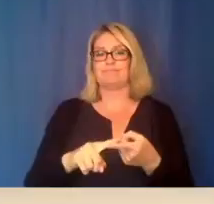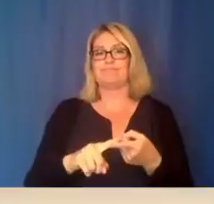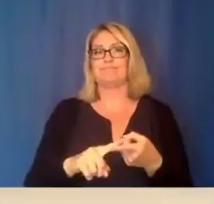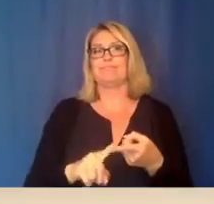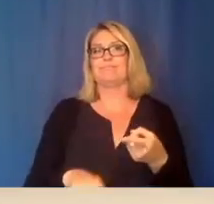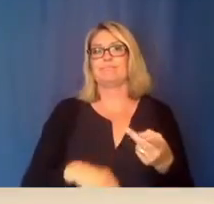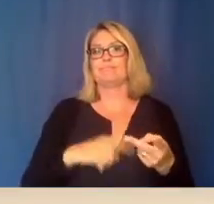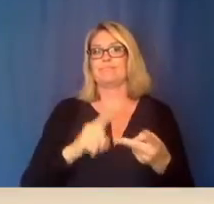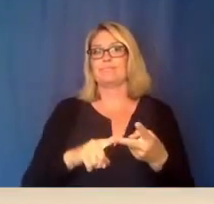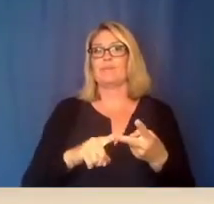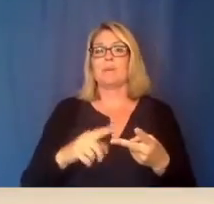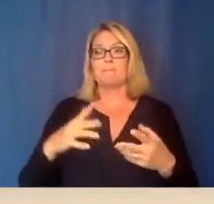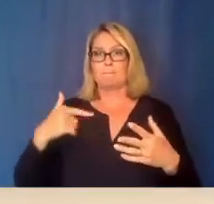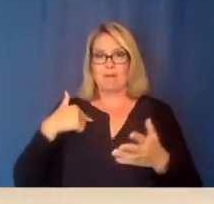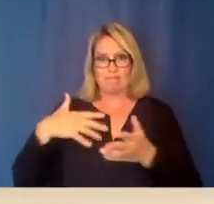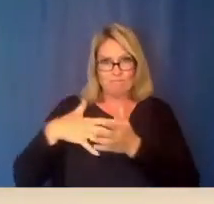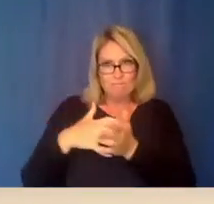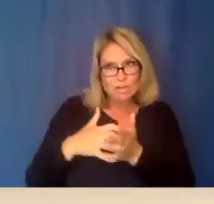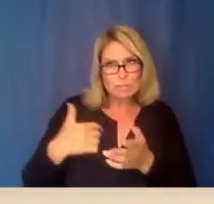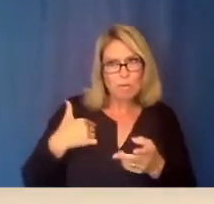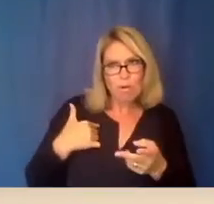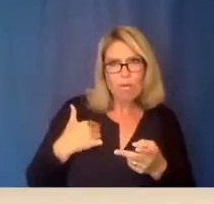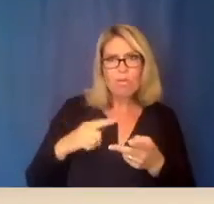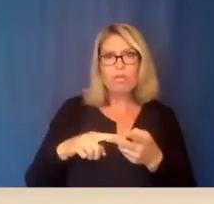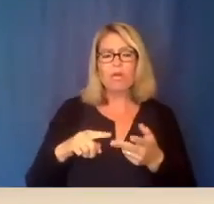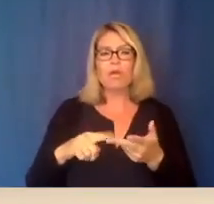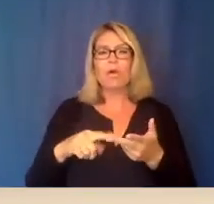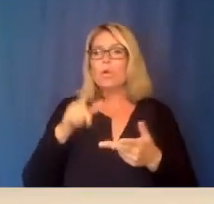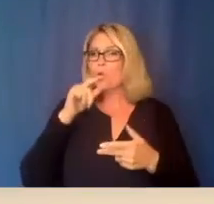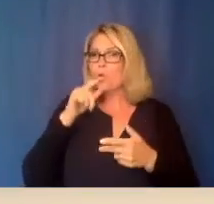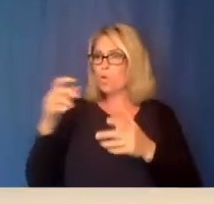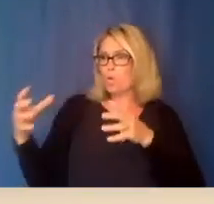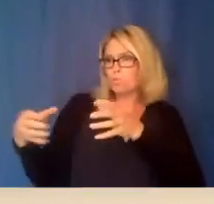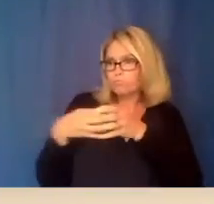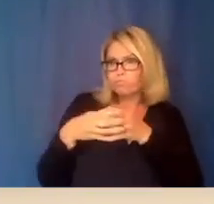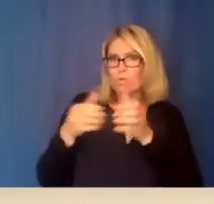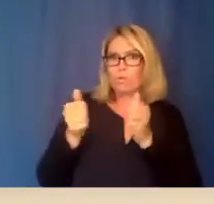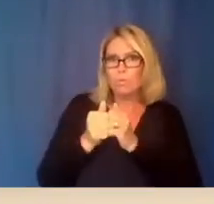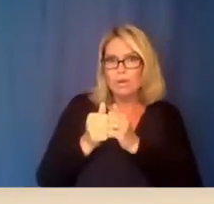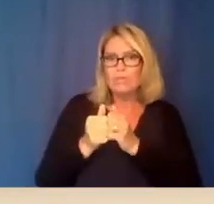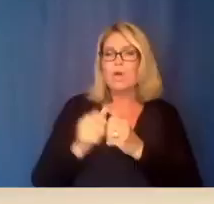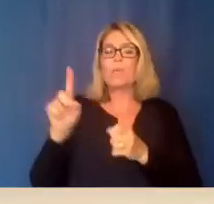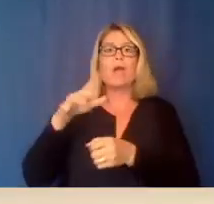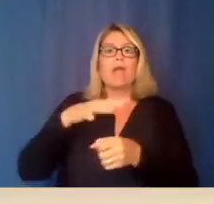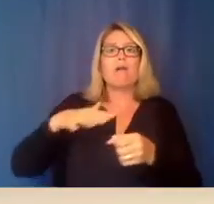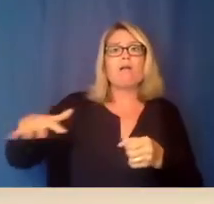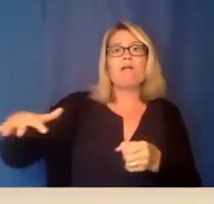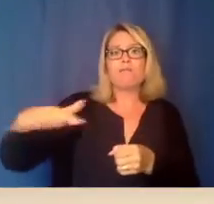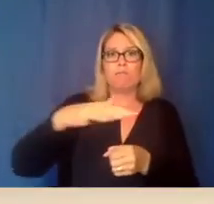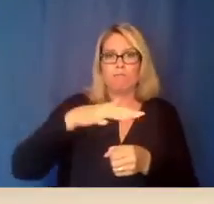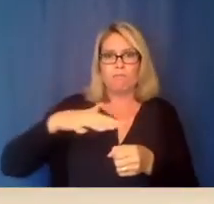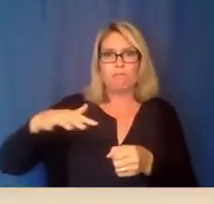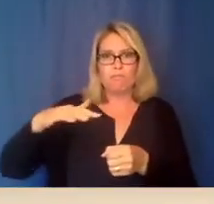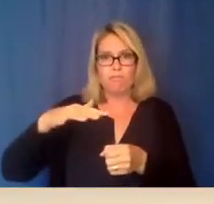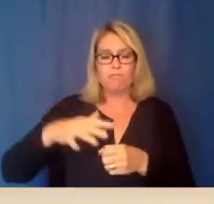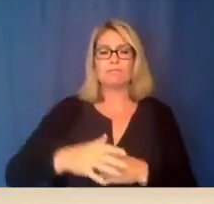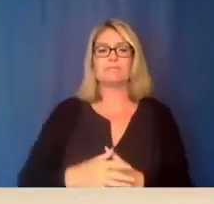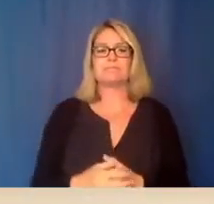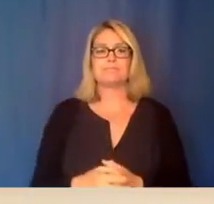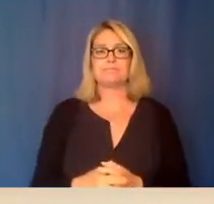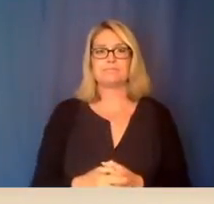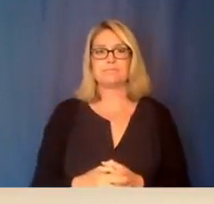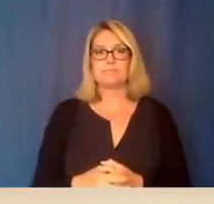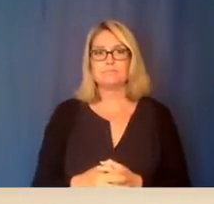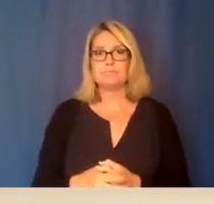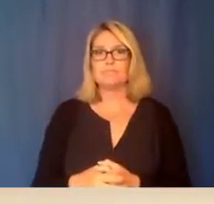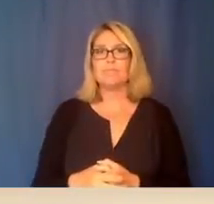your personal health status, who you may be with, the setting you're in, and the space that you